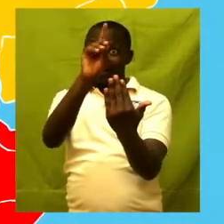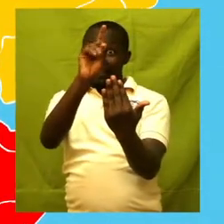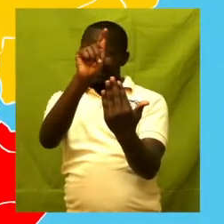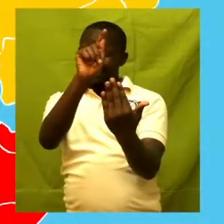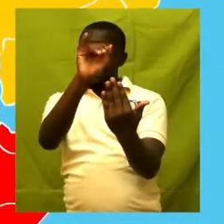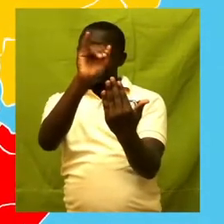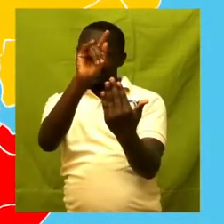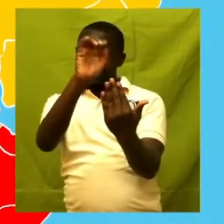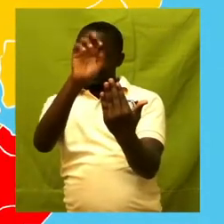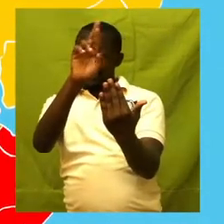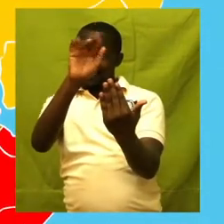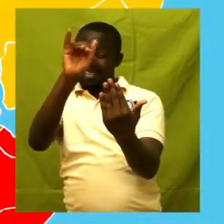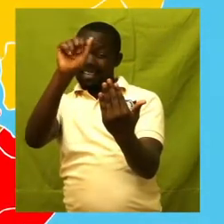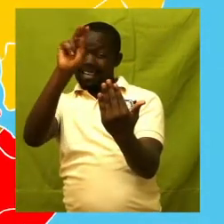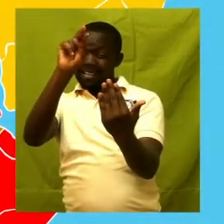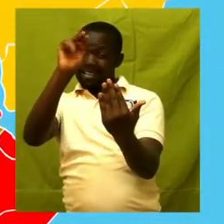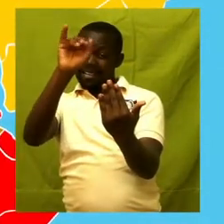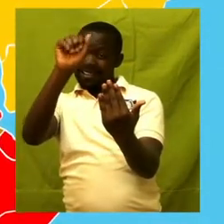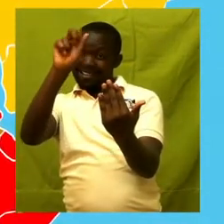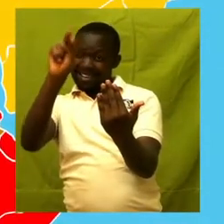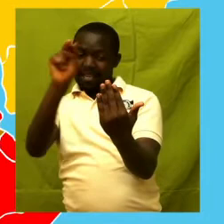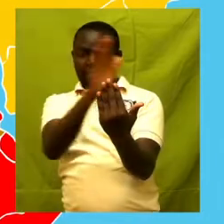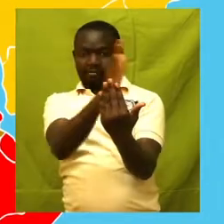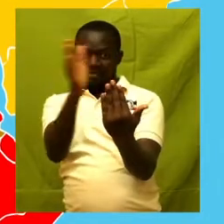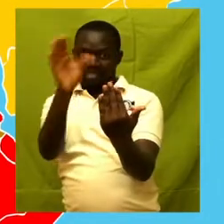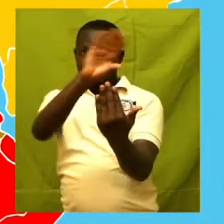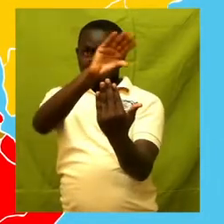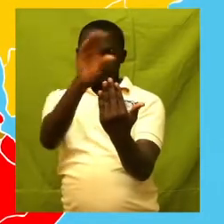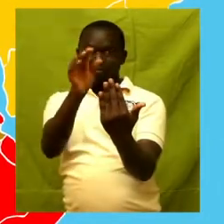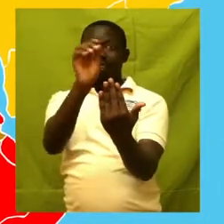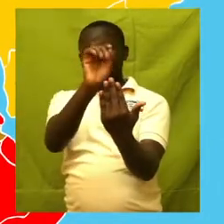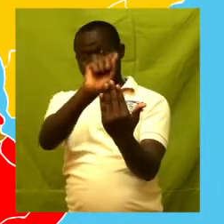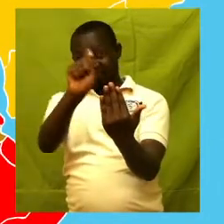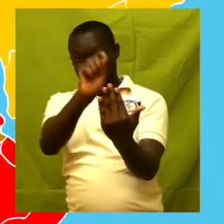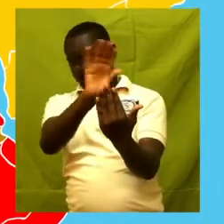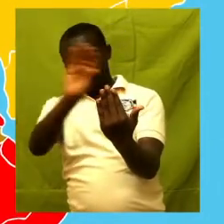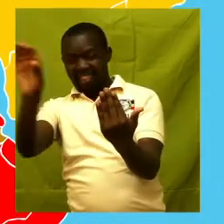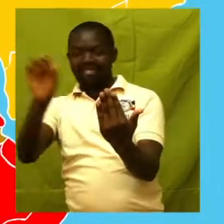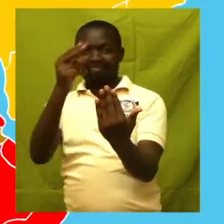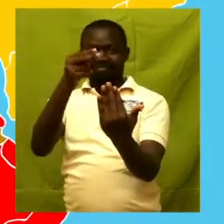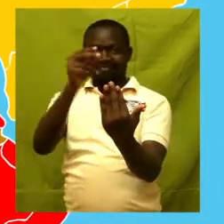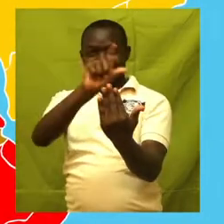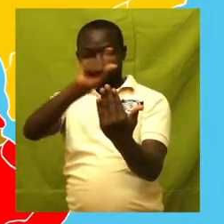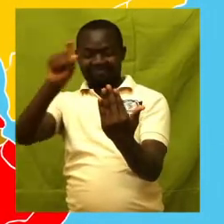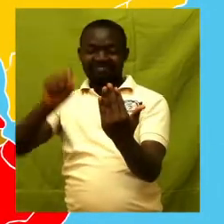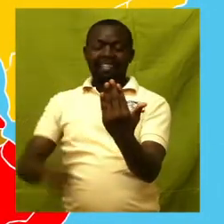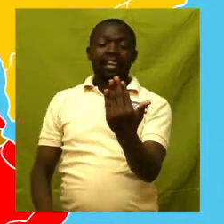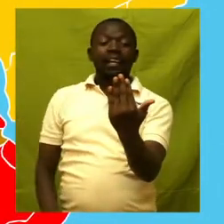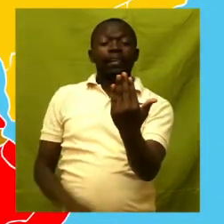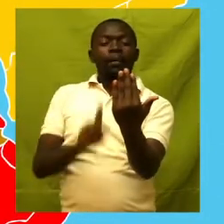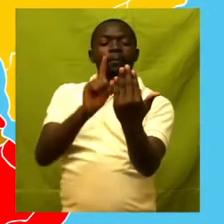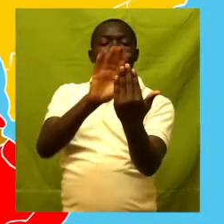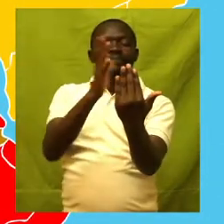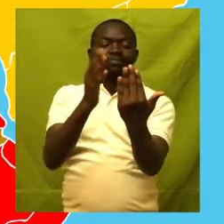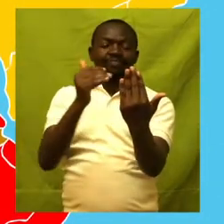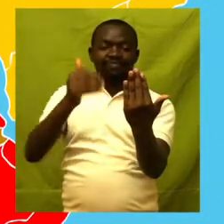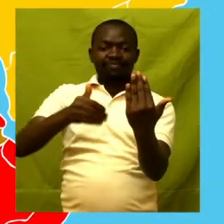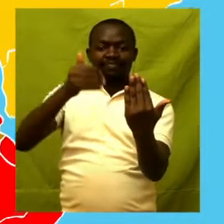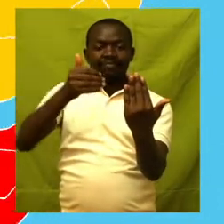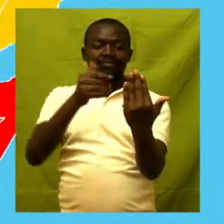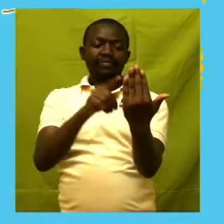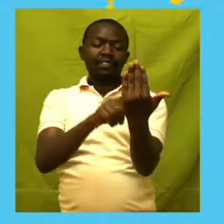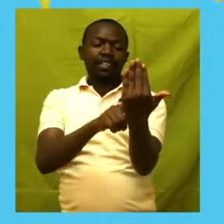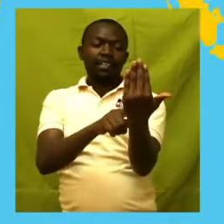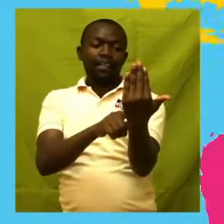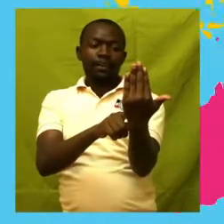is the Mediterranean. And write the word Mediterranean. Okay. Very good. Now let's